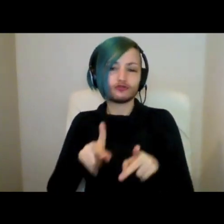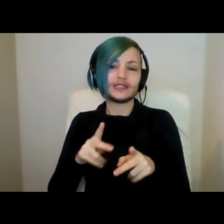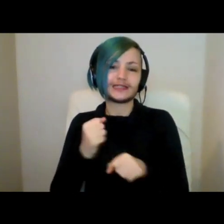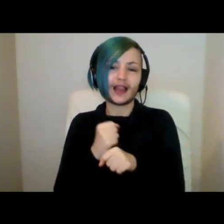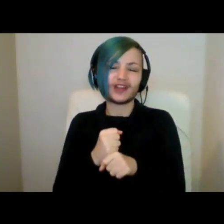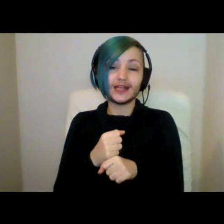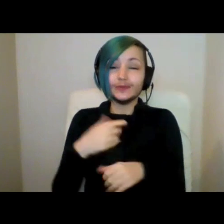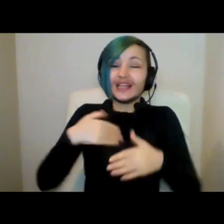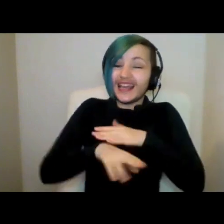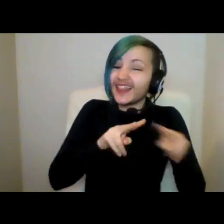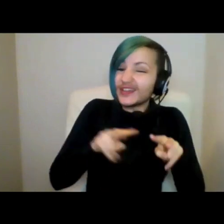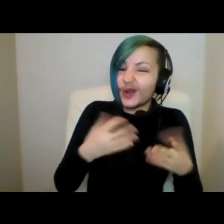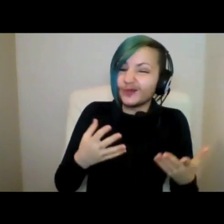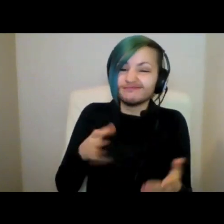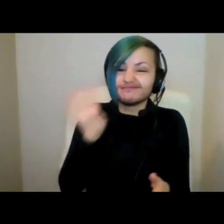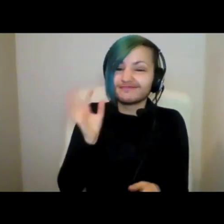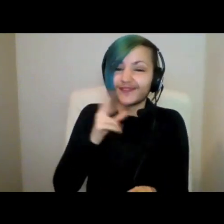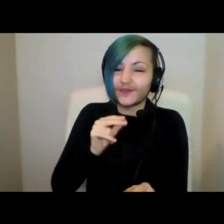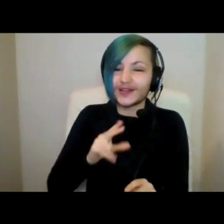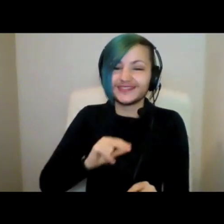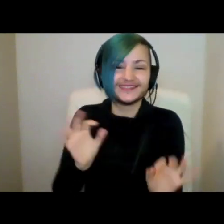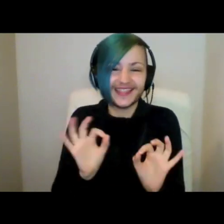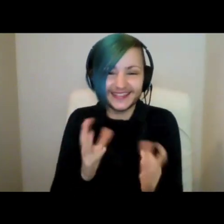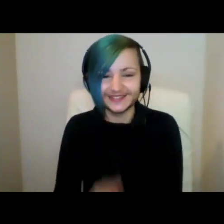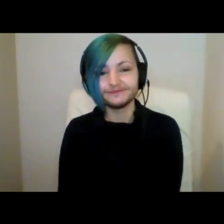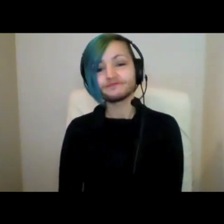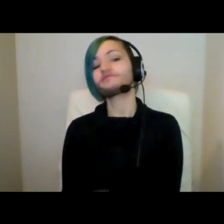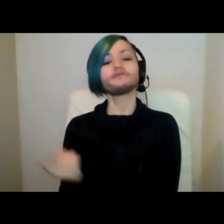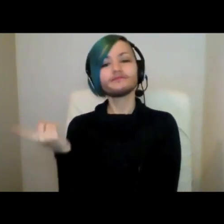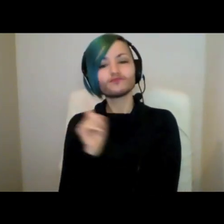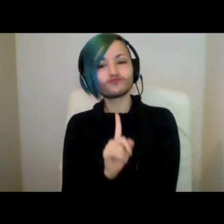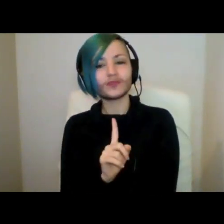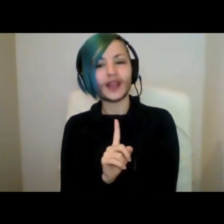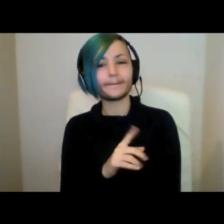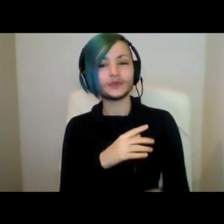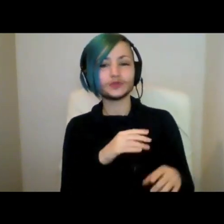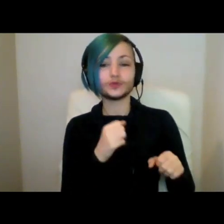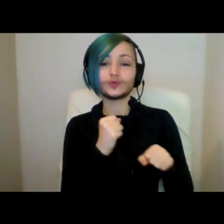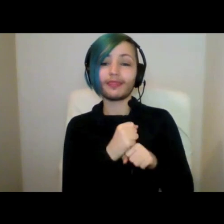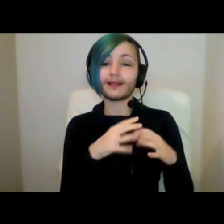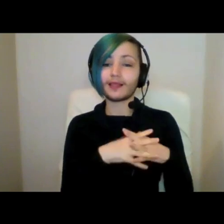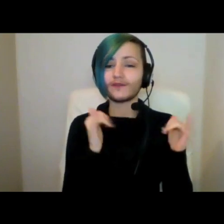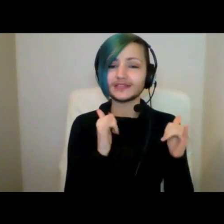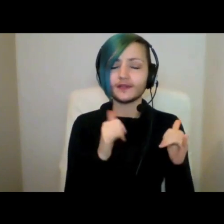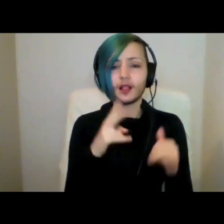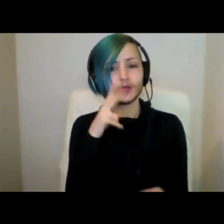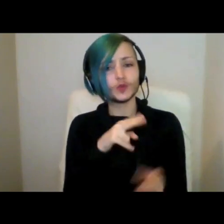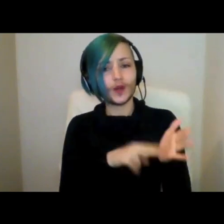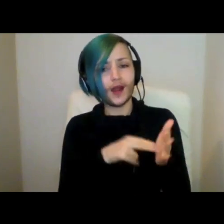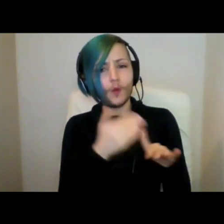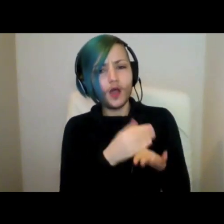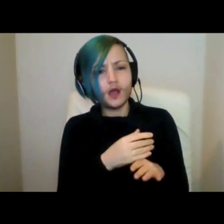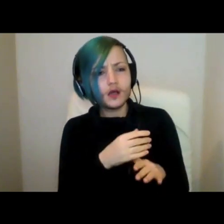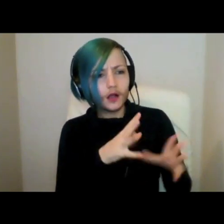talking, John came and saw Naina working at GI and just immediately fell in love